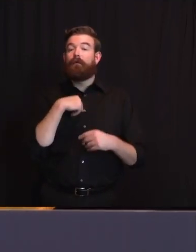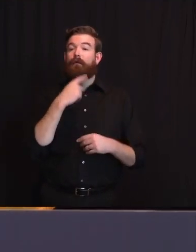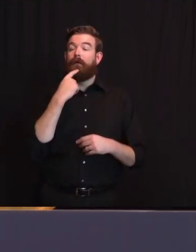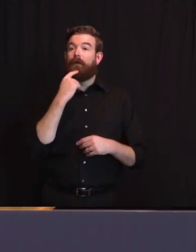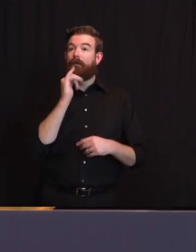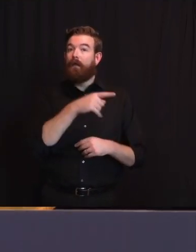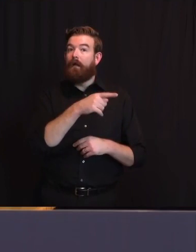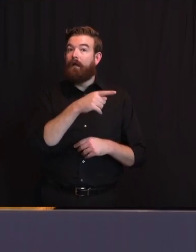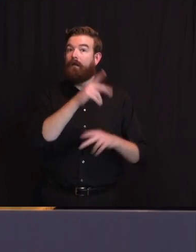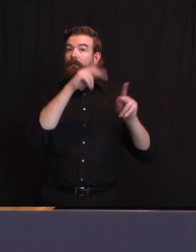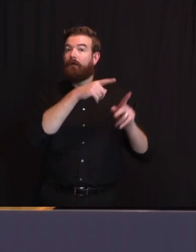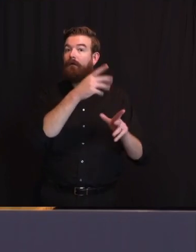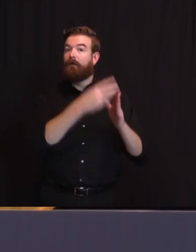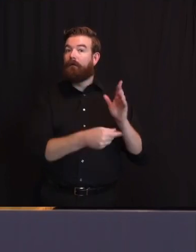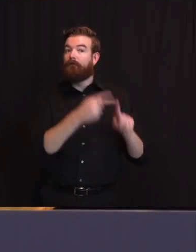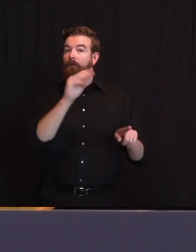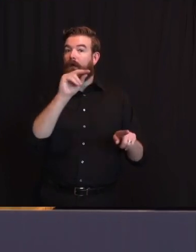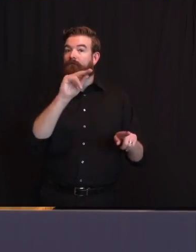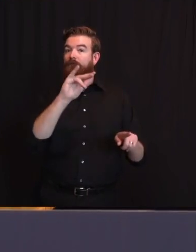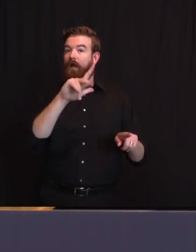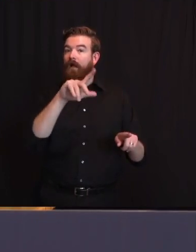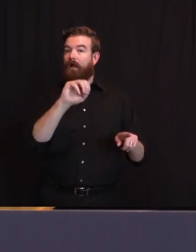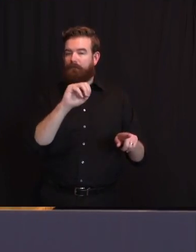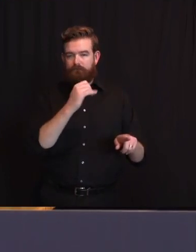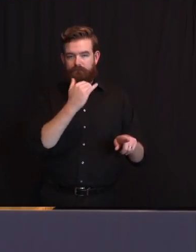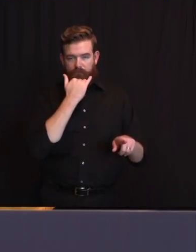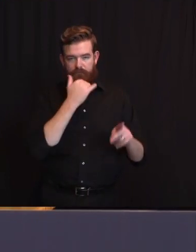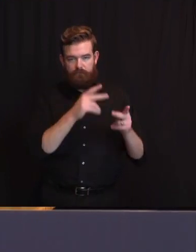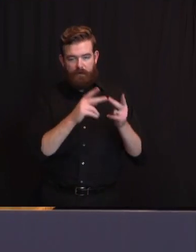Wingnut, and I want to propose a 3rd